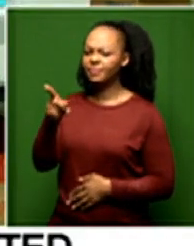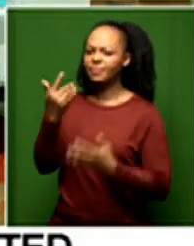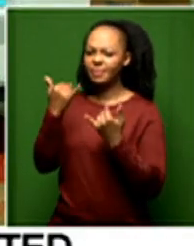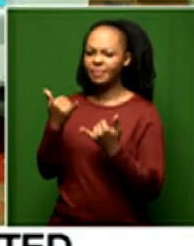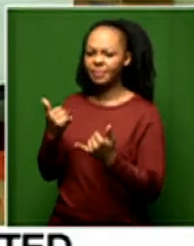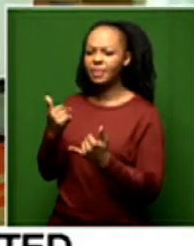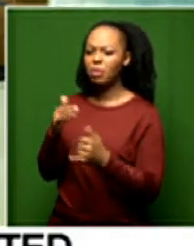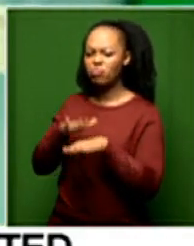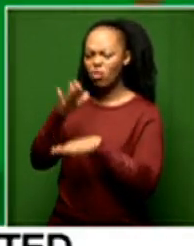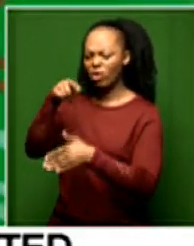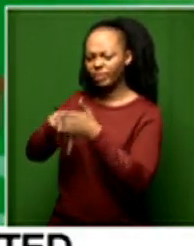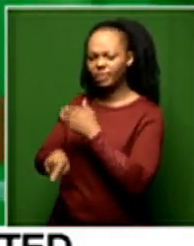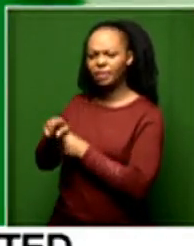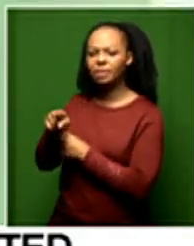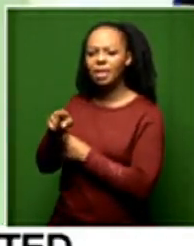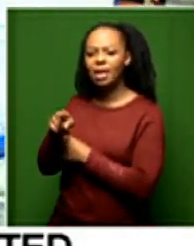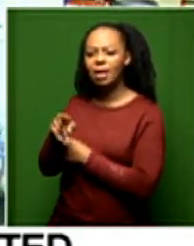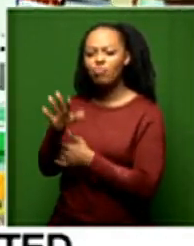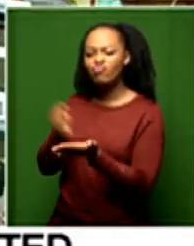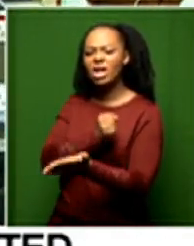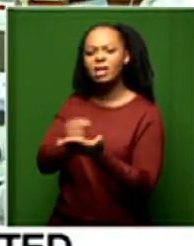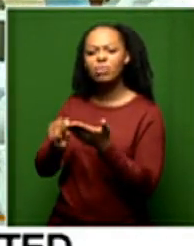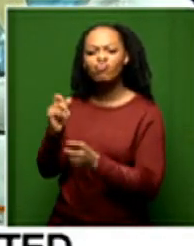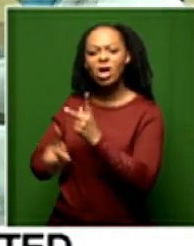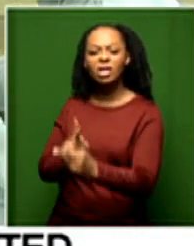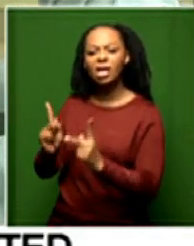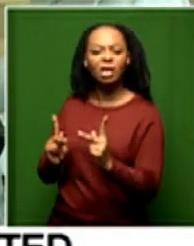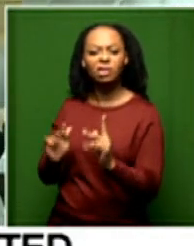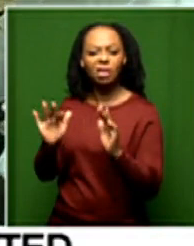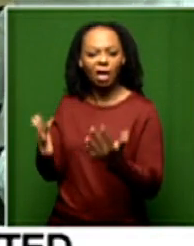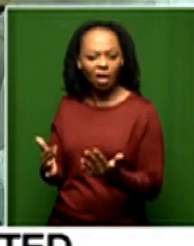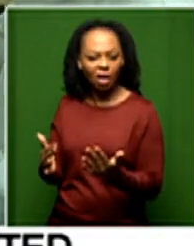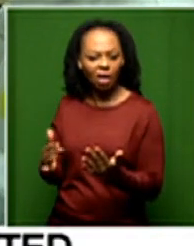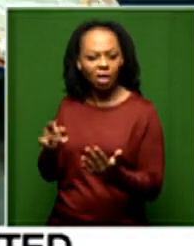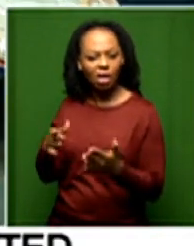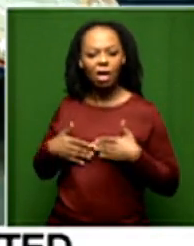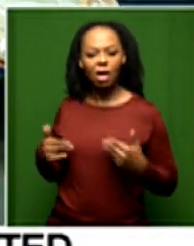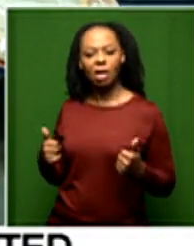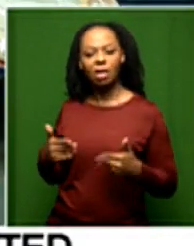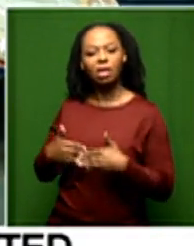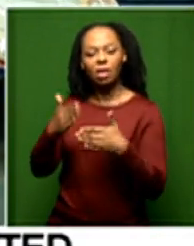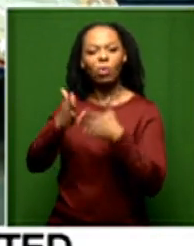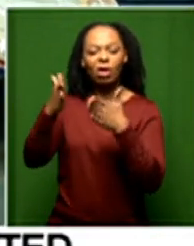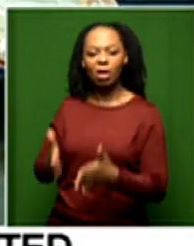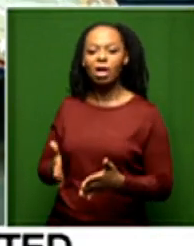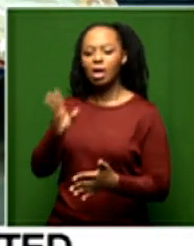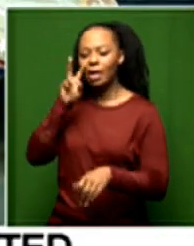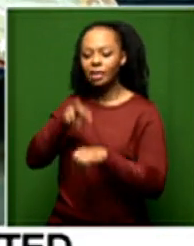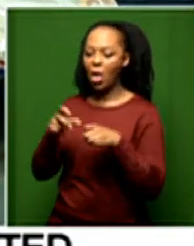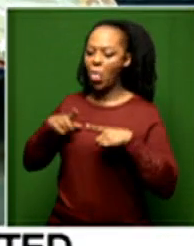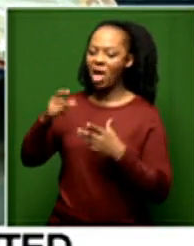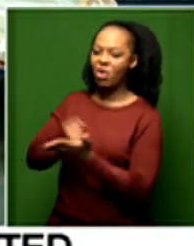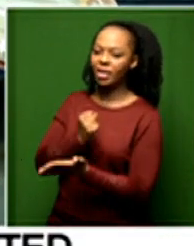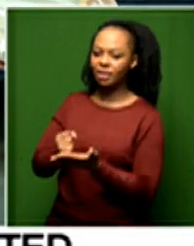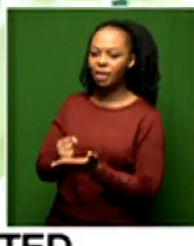the registration process, for example, where healthcare workers have to go and register on a particular